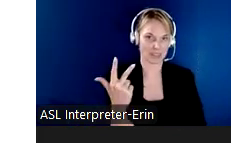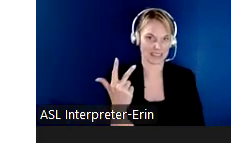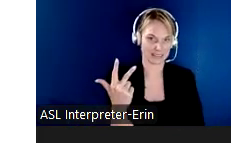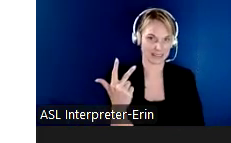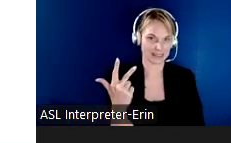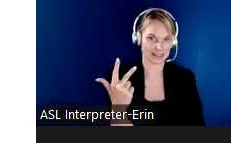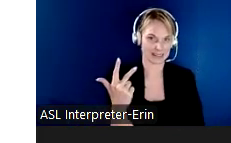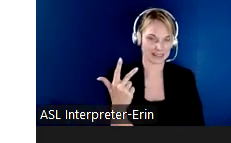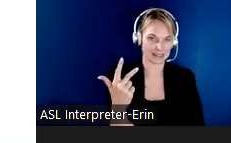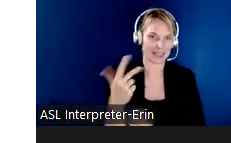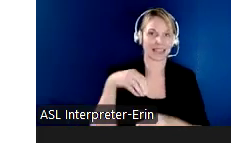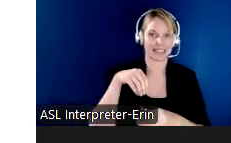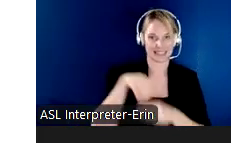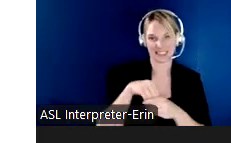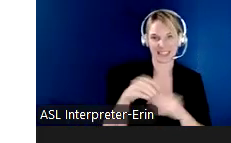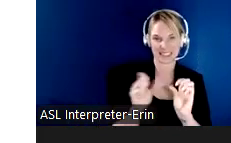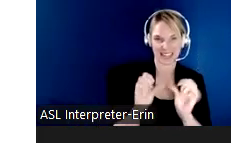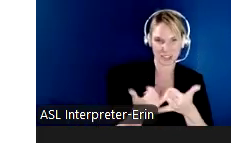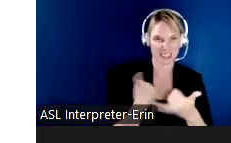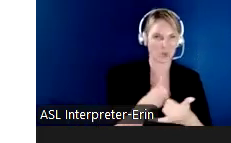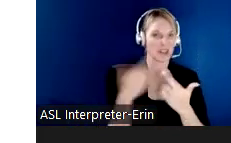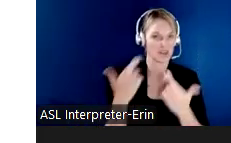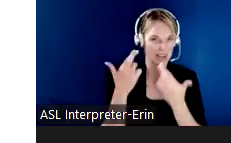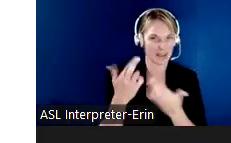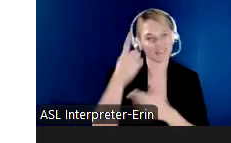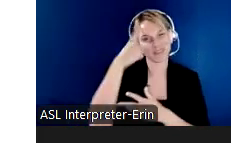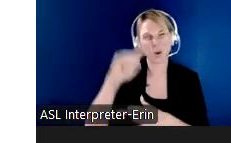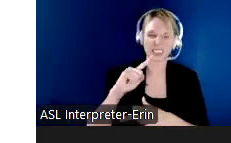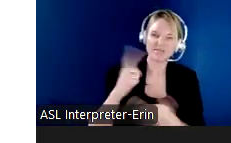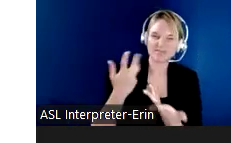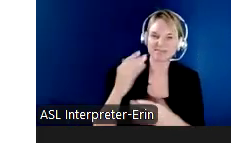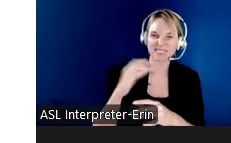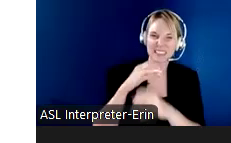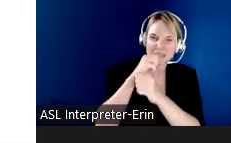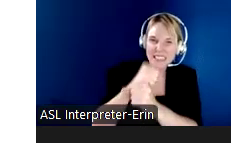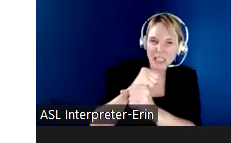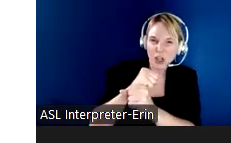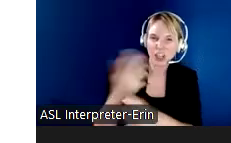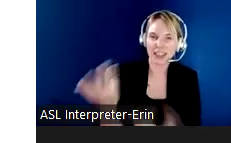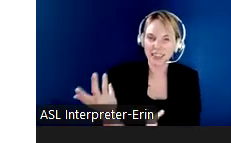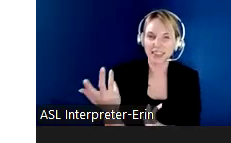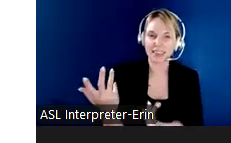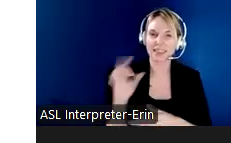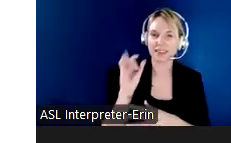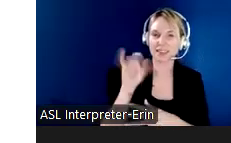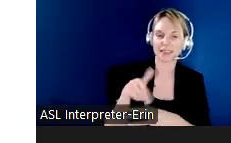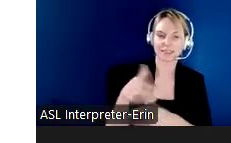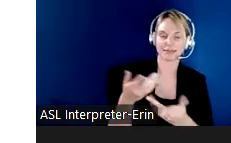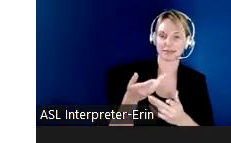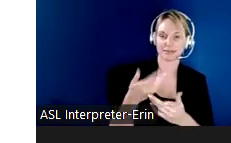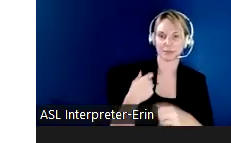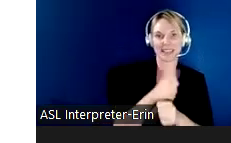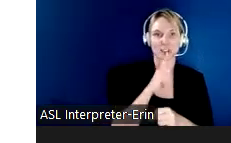your agency, just so for security and kind of keeping things not getting